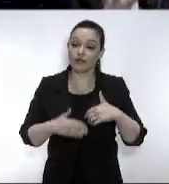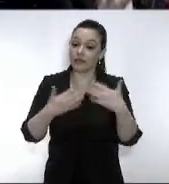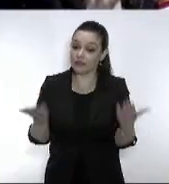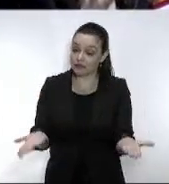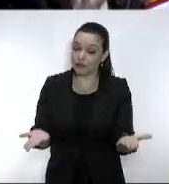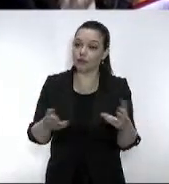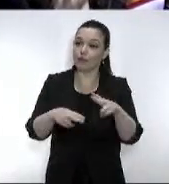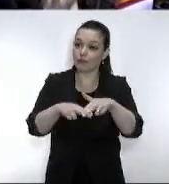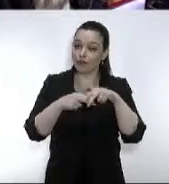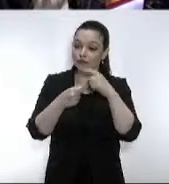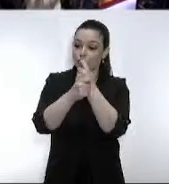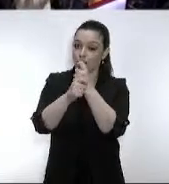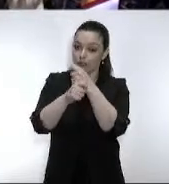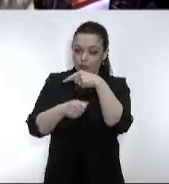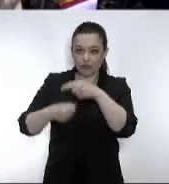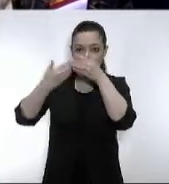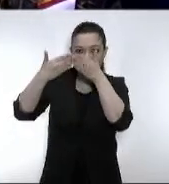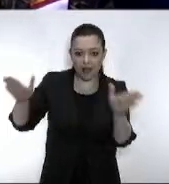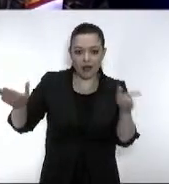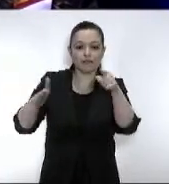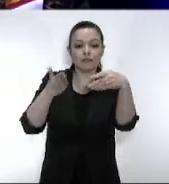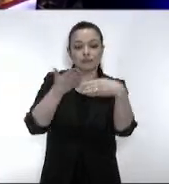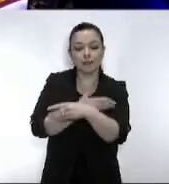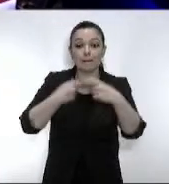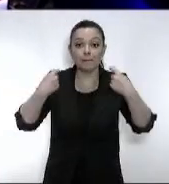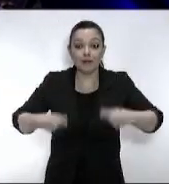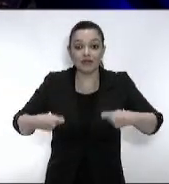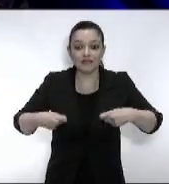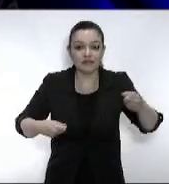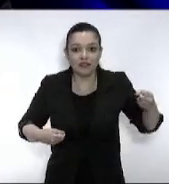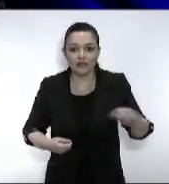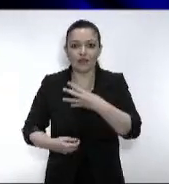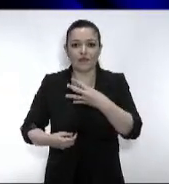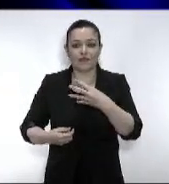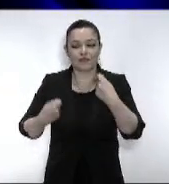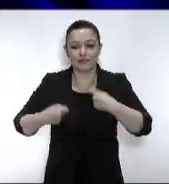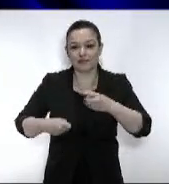way the PUC has open arms to receive